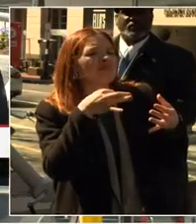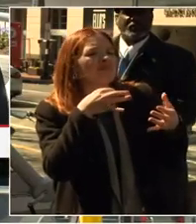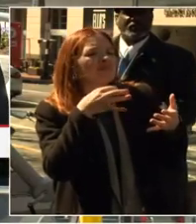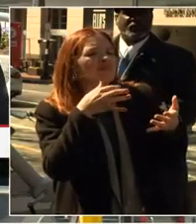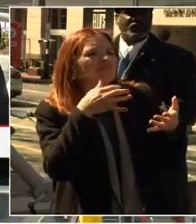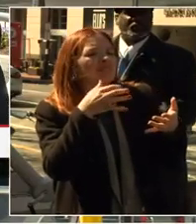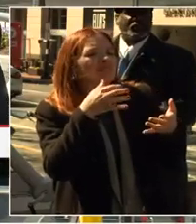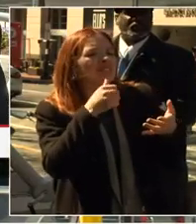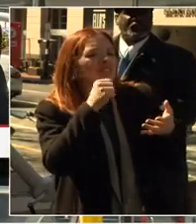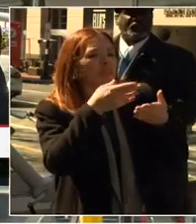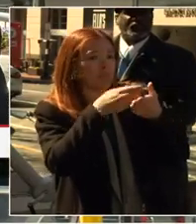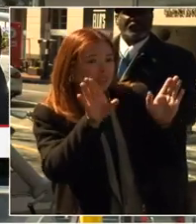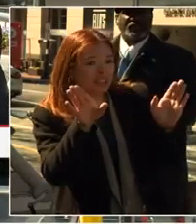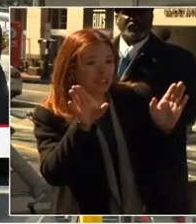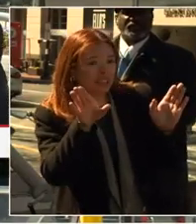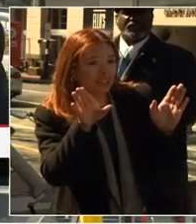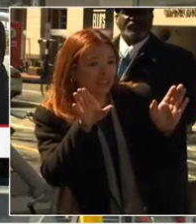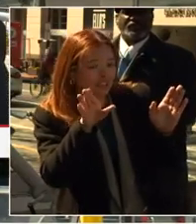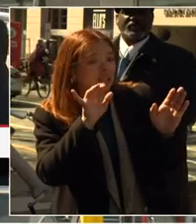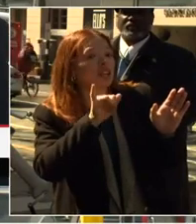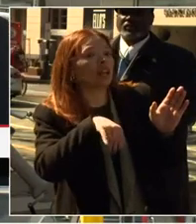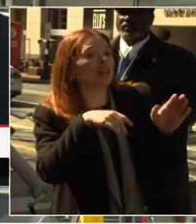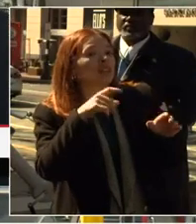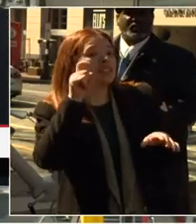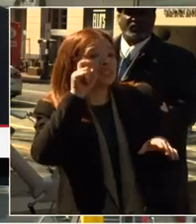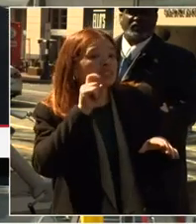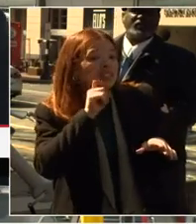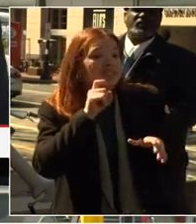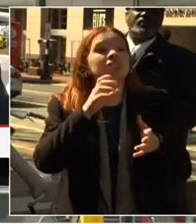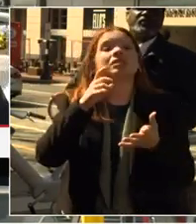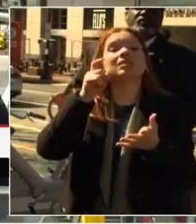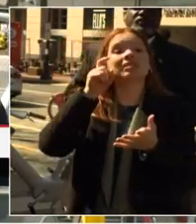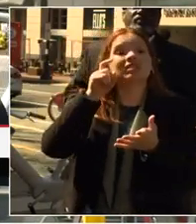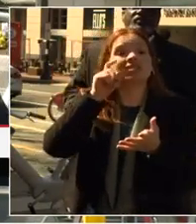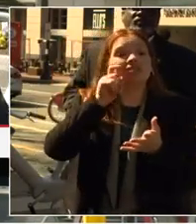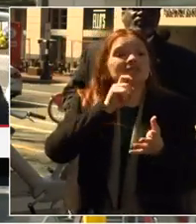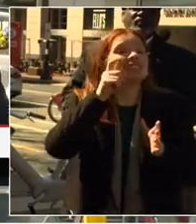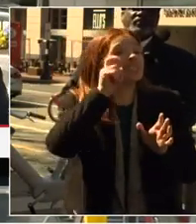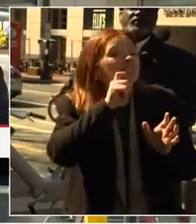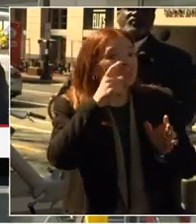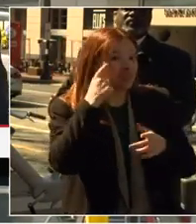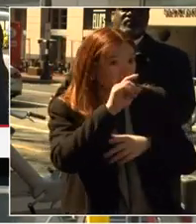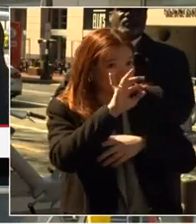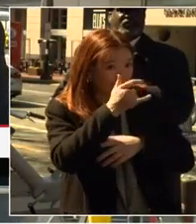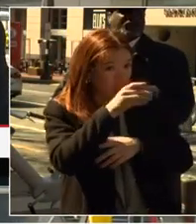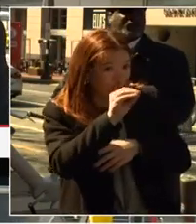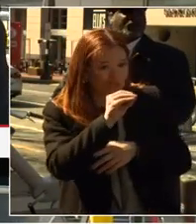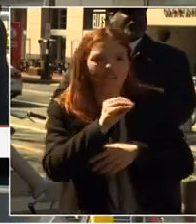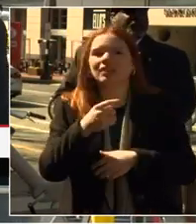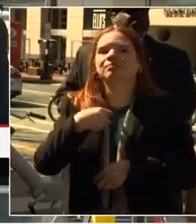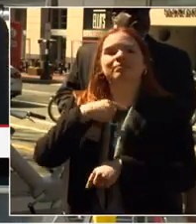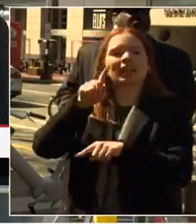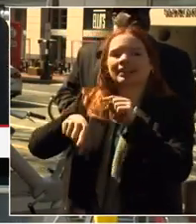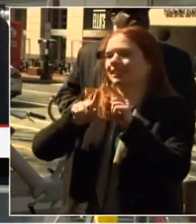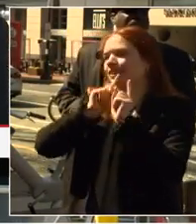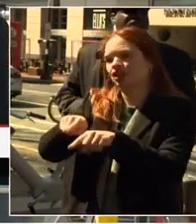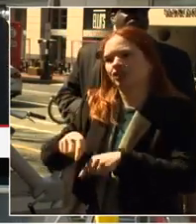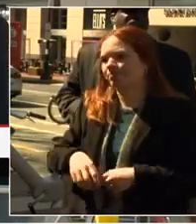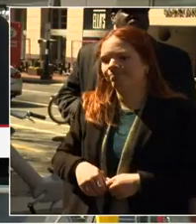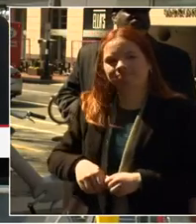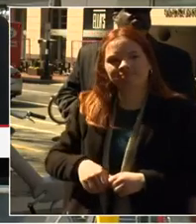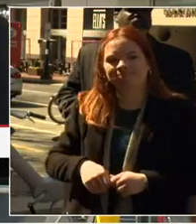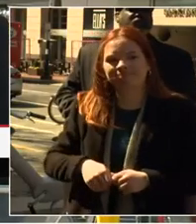misconduct? I can't, but I can, as your questions come up related to the specifics